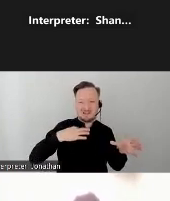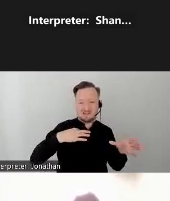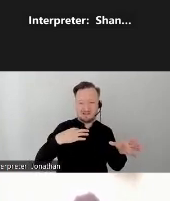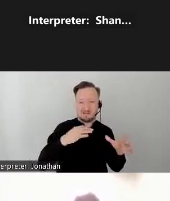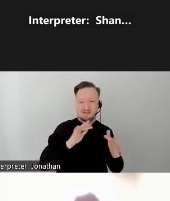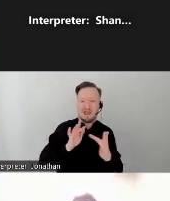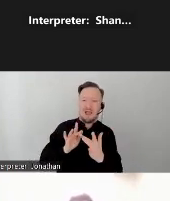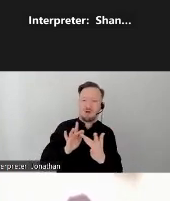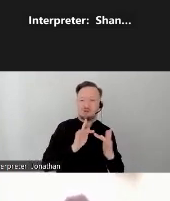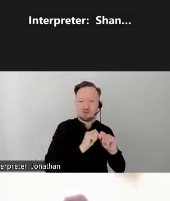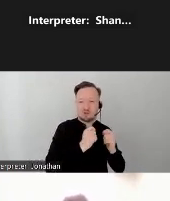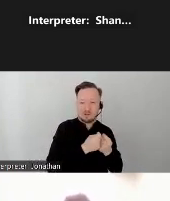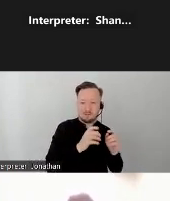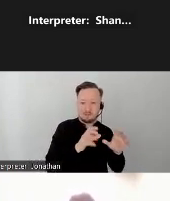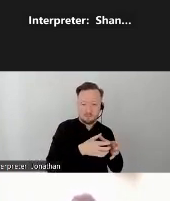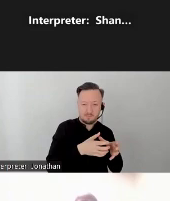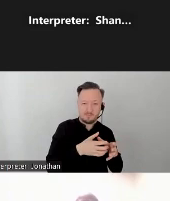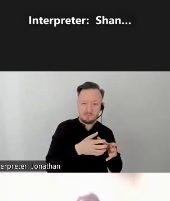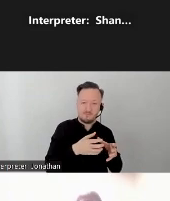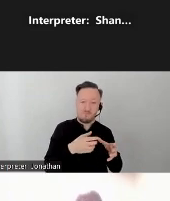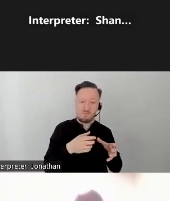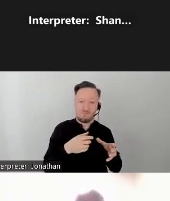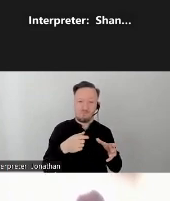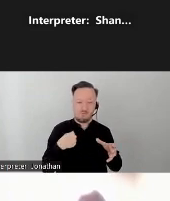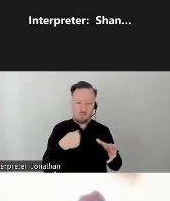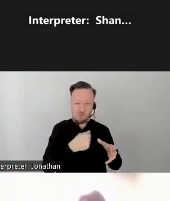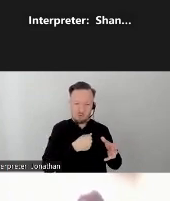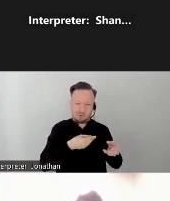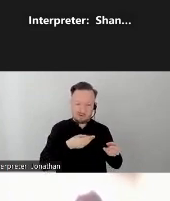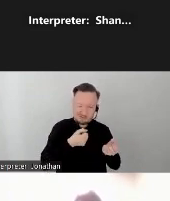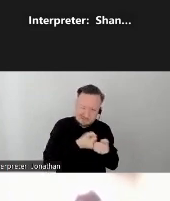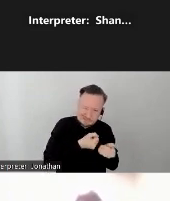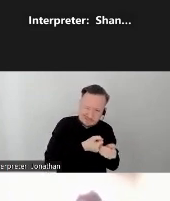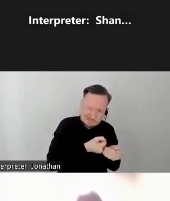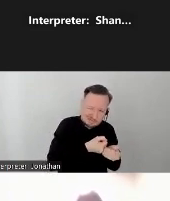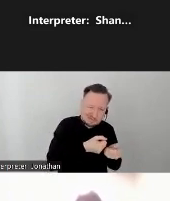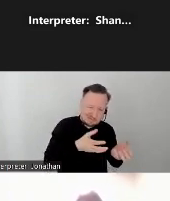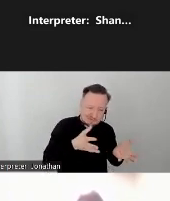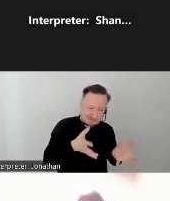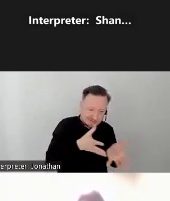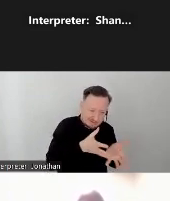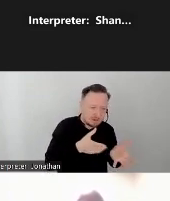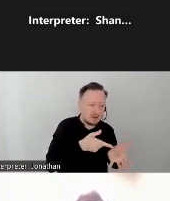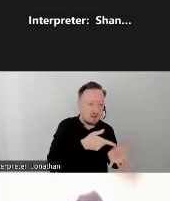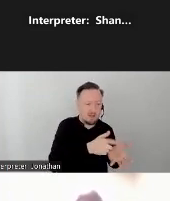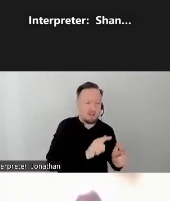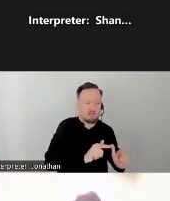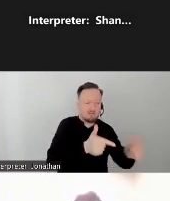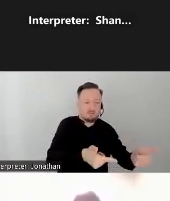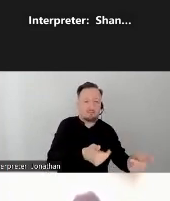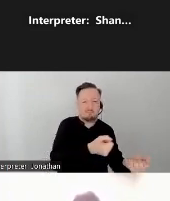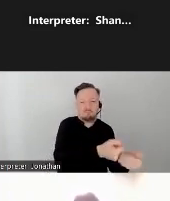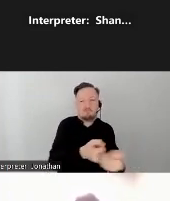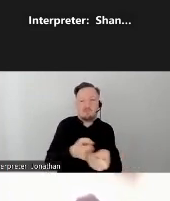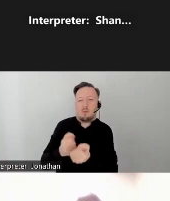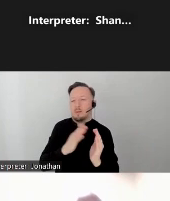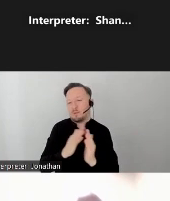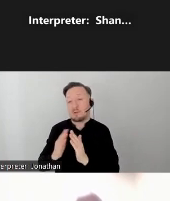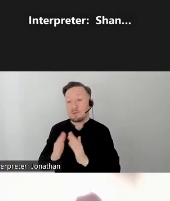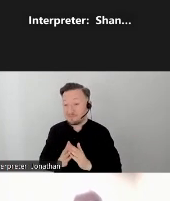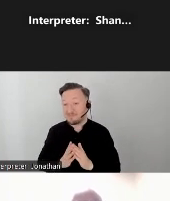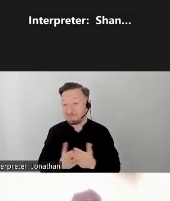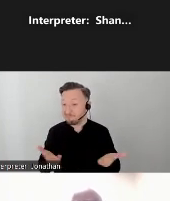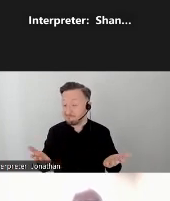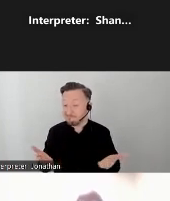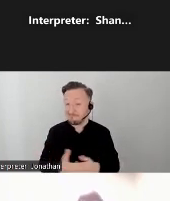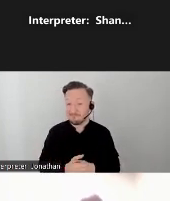Again, pouring into them before they pour into the community is our approach to outreach. And with